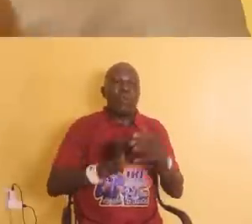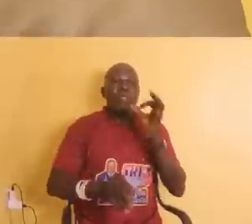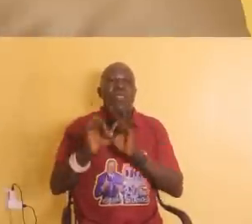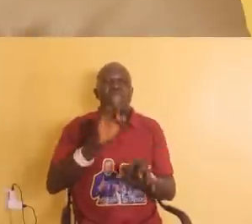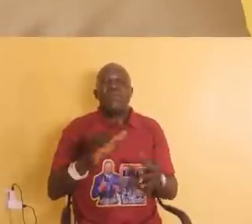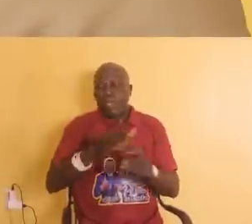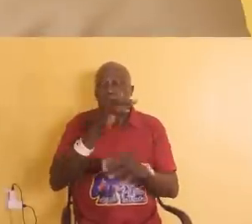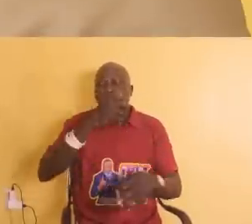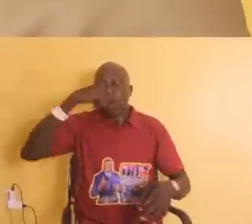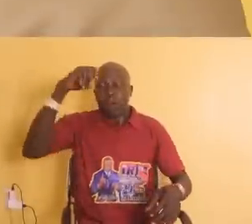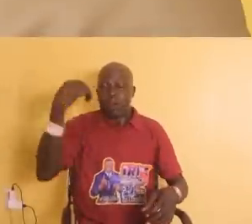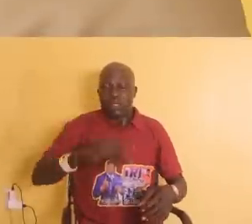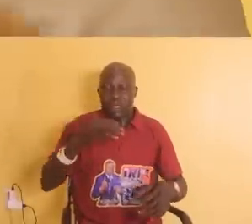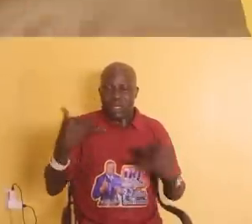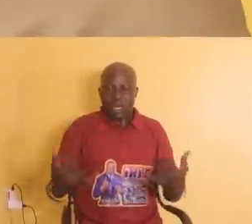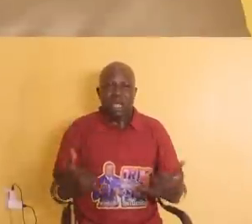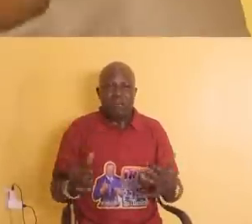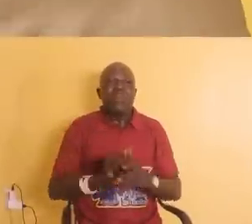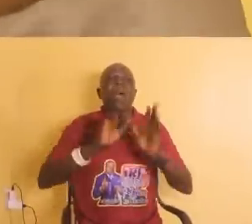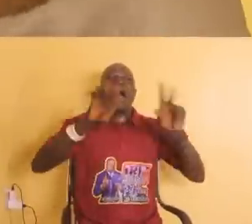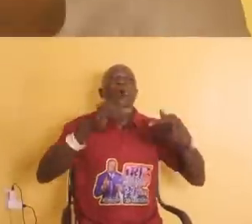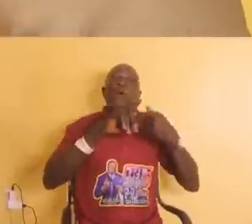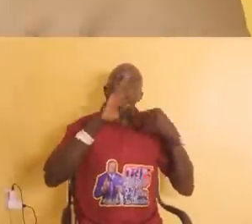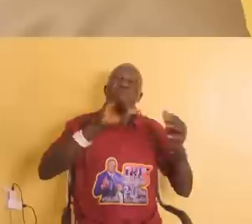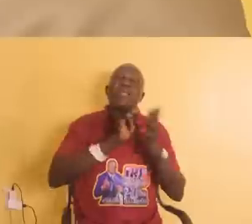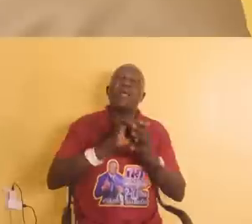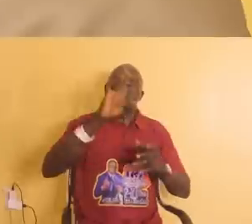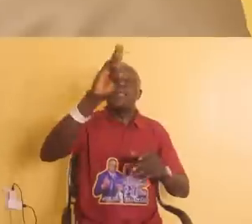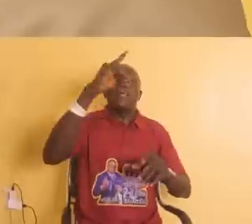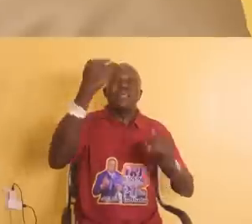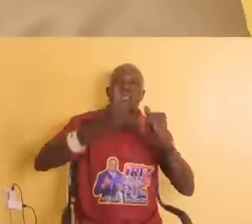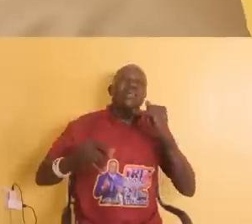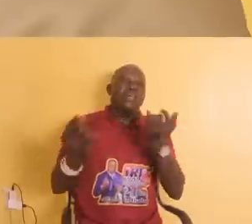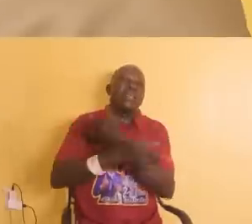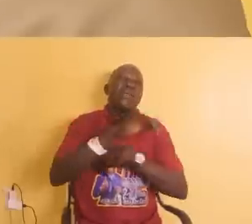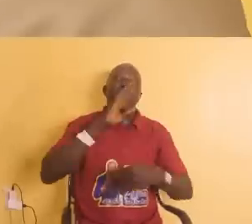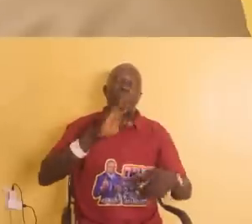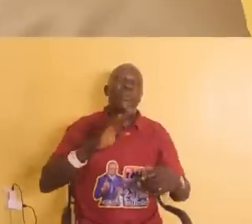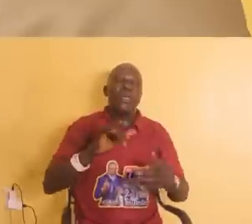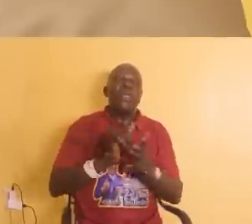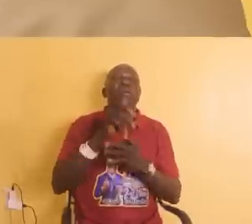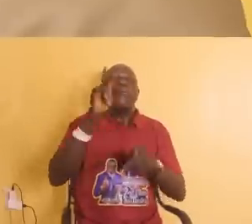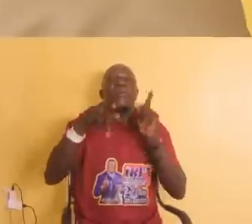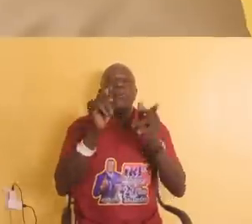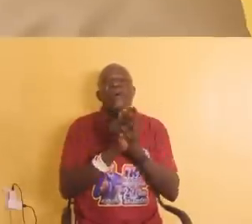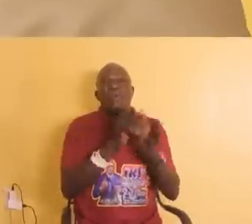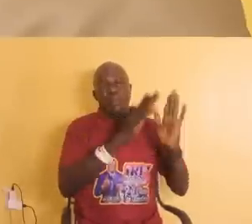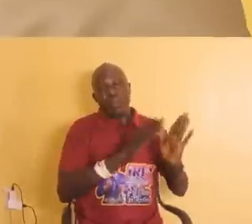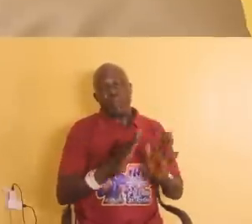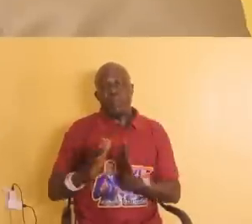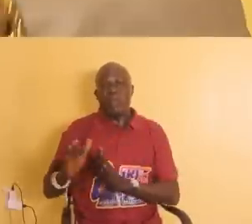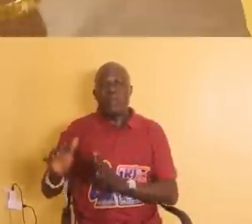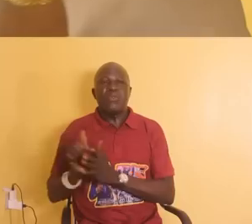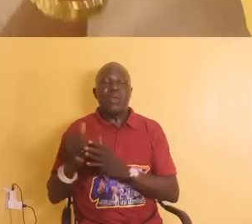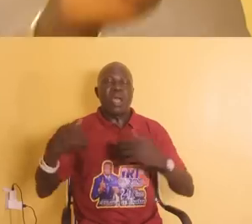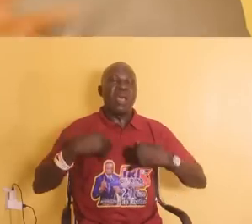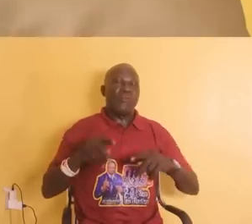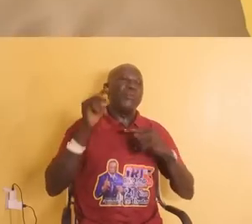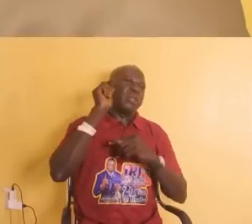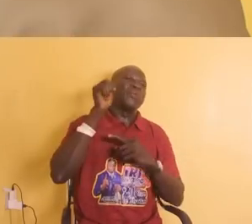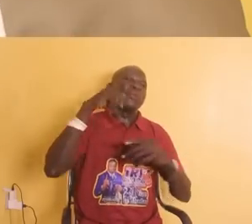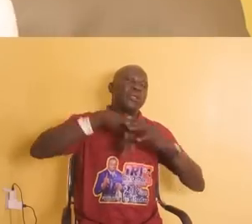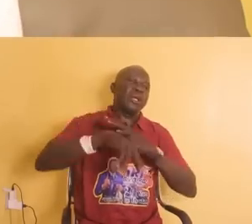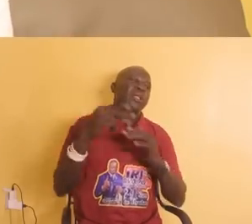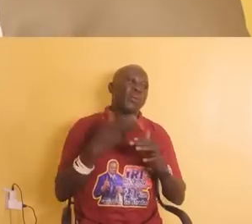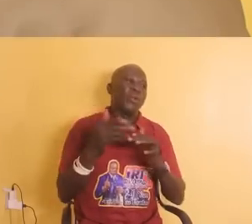That 7 days will be powerful. If it's 5 days like that, how do you think the last 7 days will be? People have a lot of testimony. Lare baro kana. In